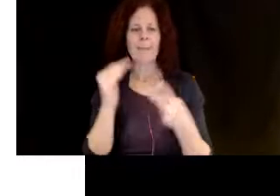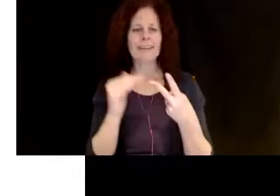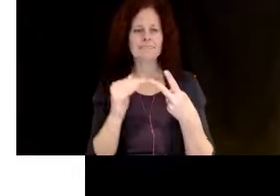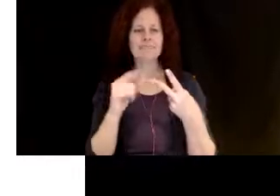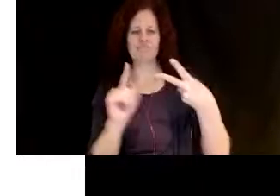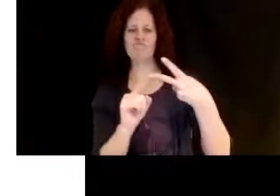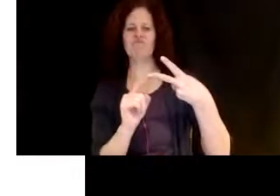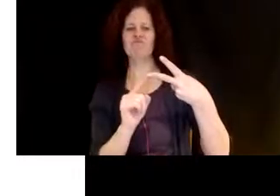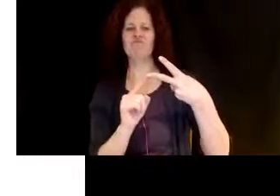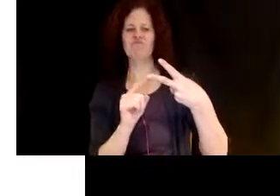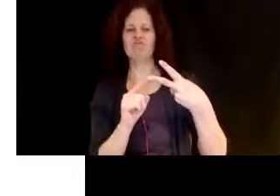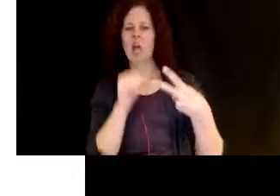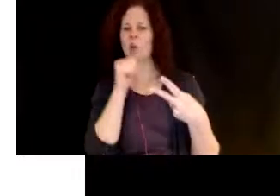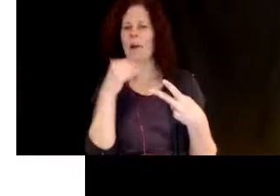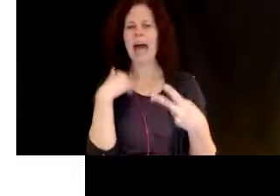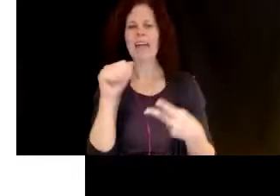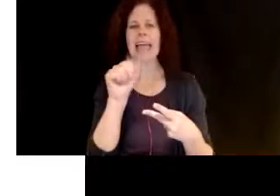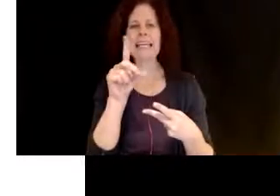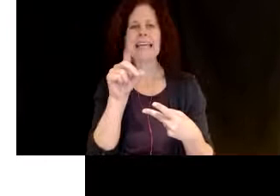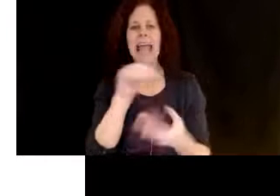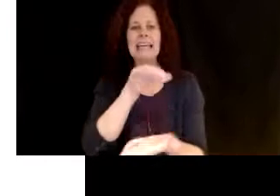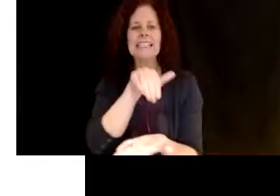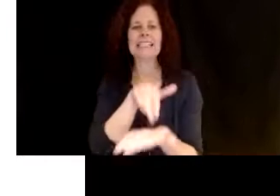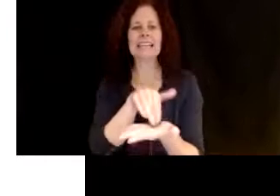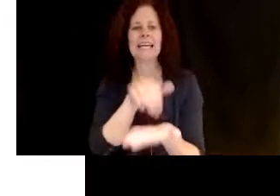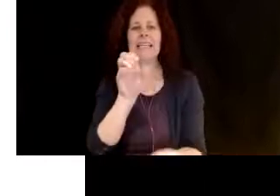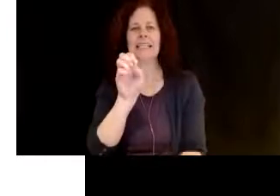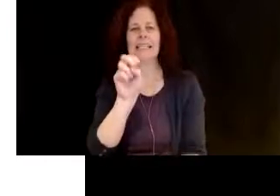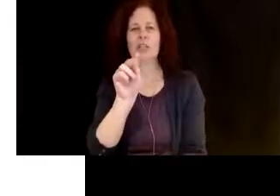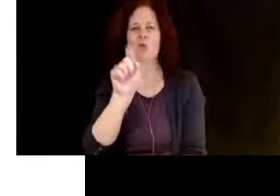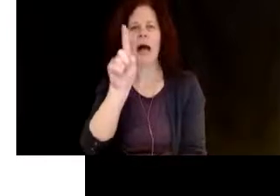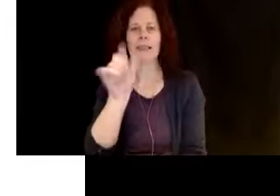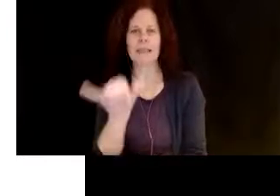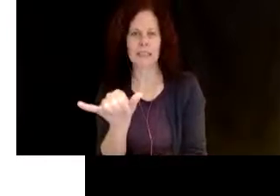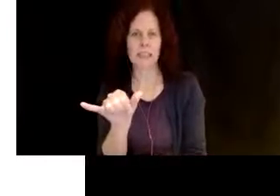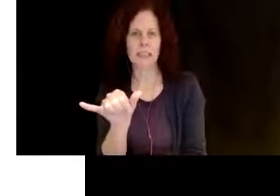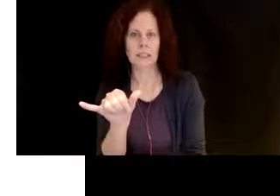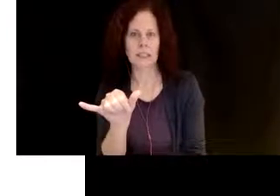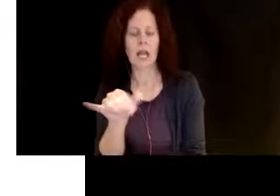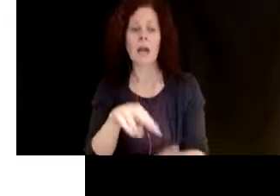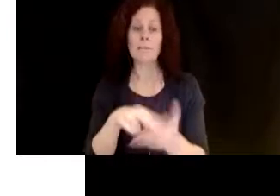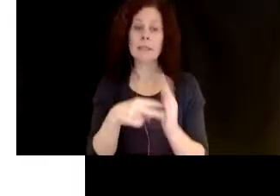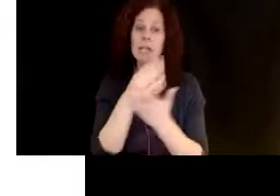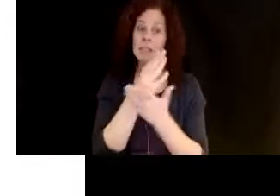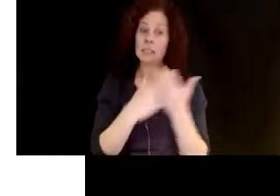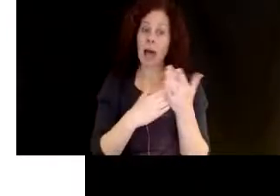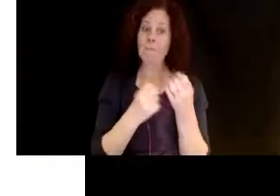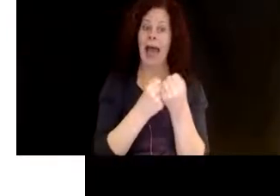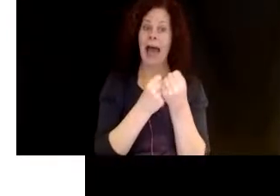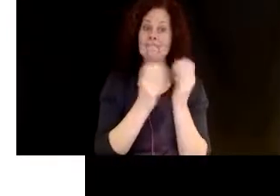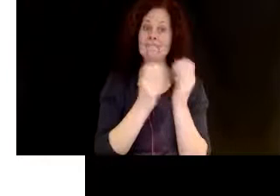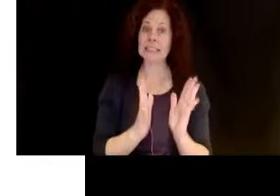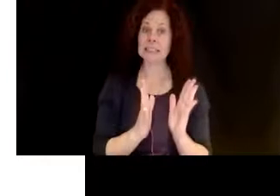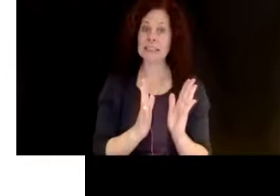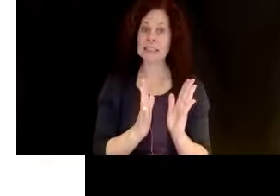or emphasis. We spoke with advocates who had success in getting accessible infrastructure installed or